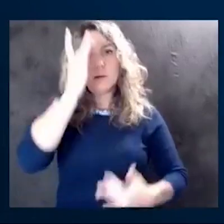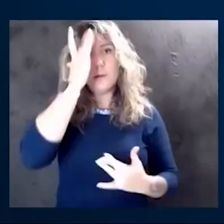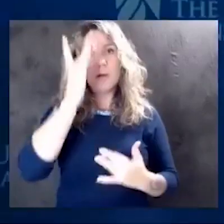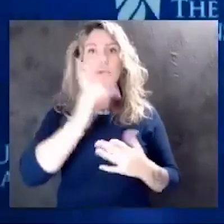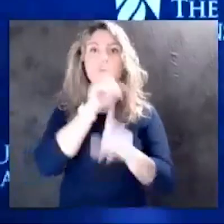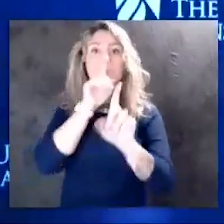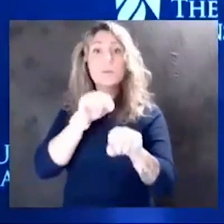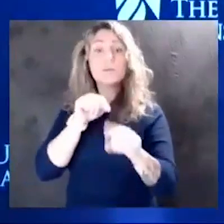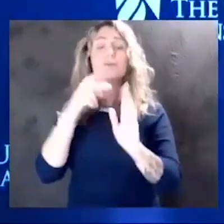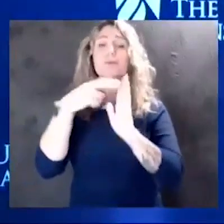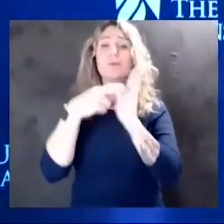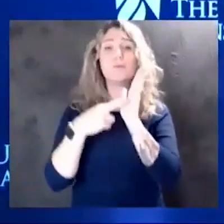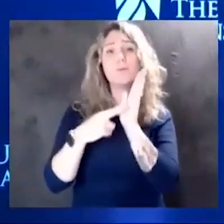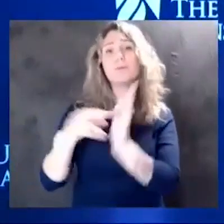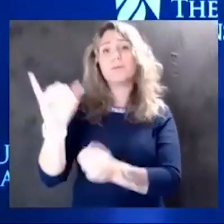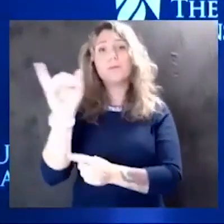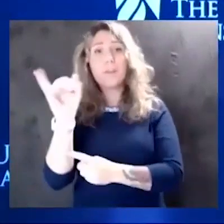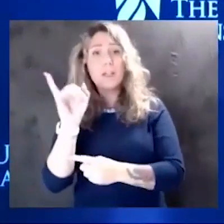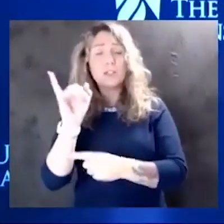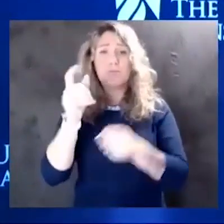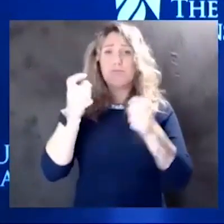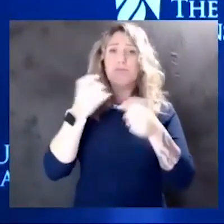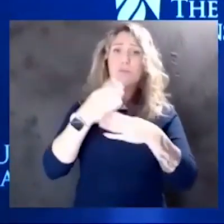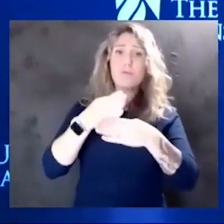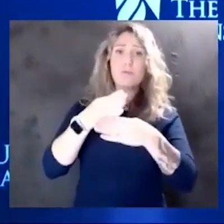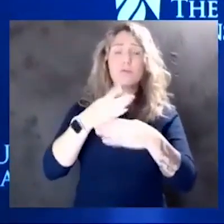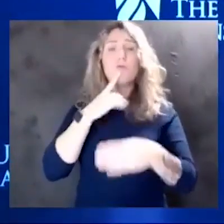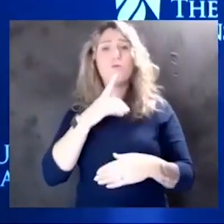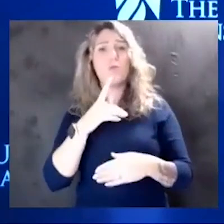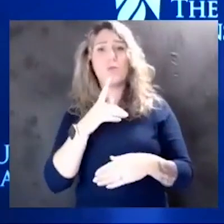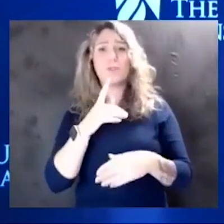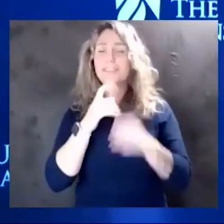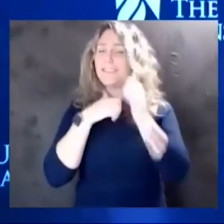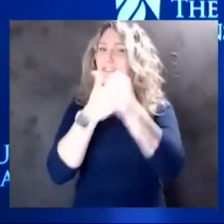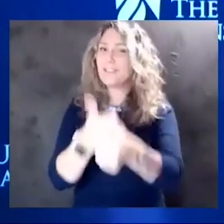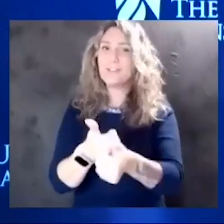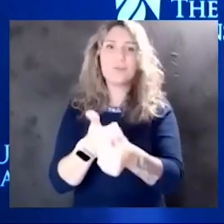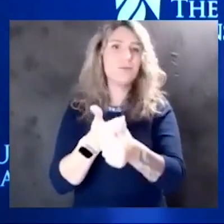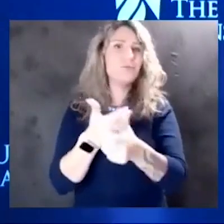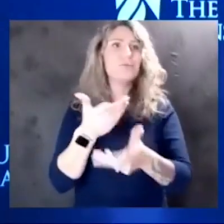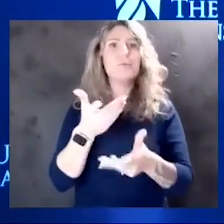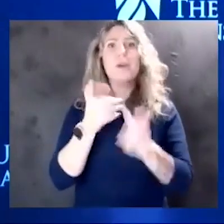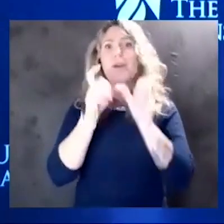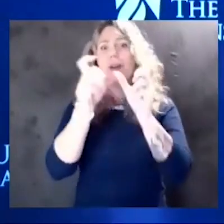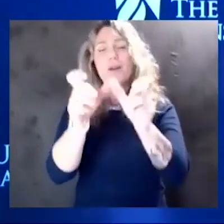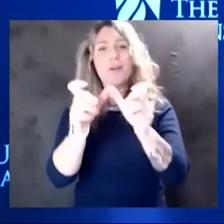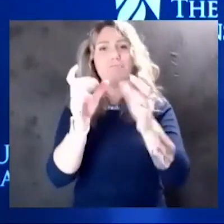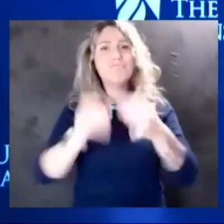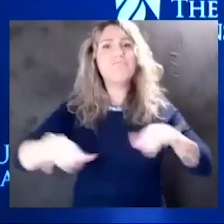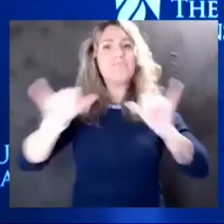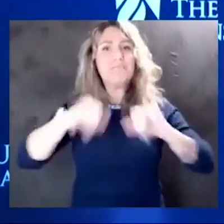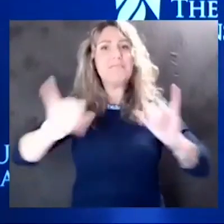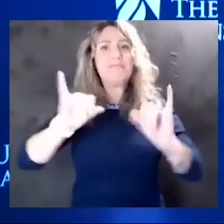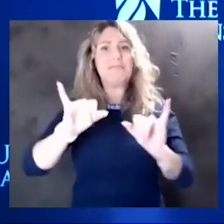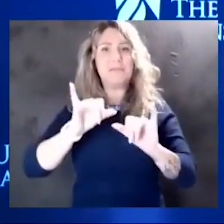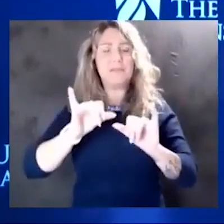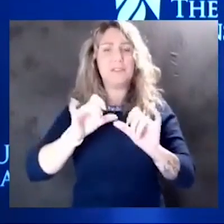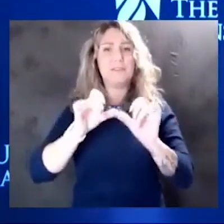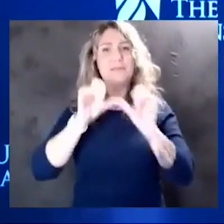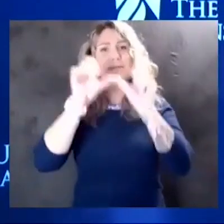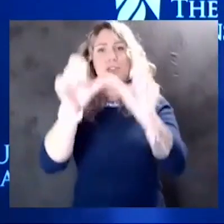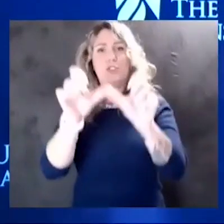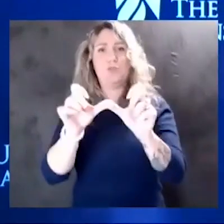infection prevention and control continue to travel with you. They continue to keep you safe wherever you go. And they